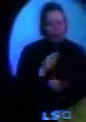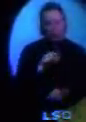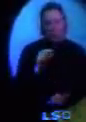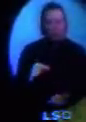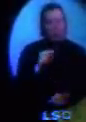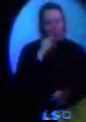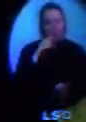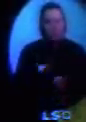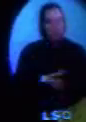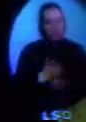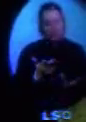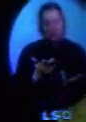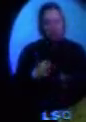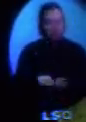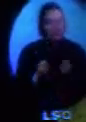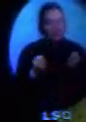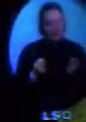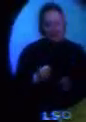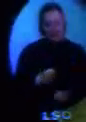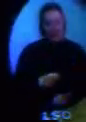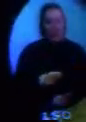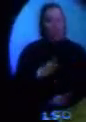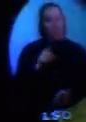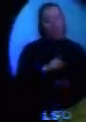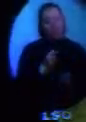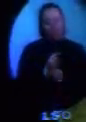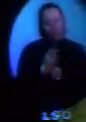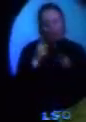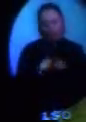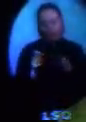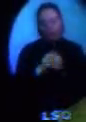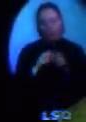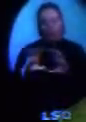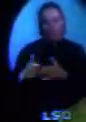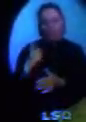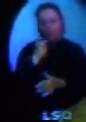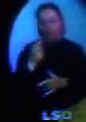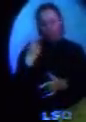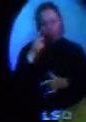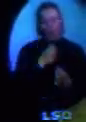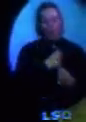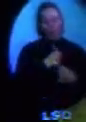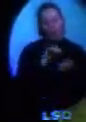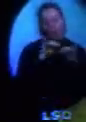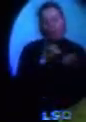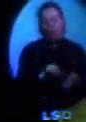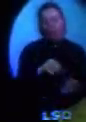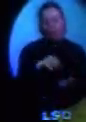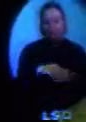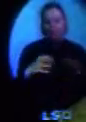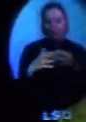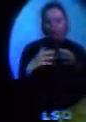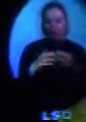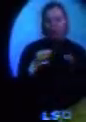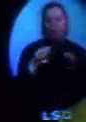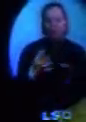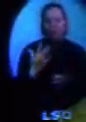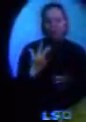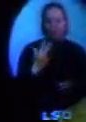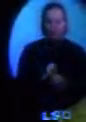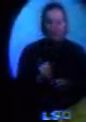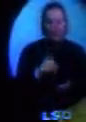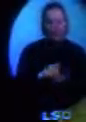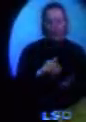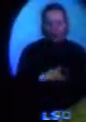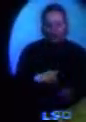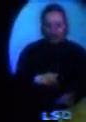They made a deal with the Liberals to keep our troops in this war zone for 3 more dangerous years. And we can't even trust that. They've extended